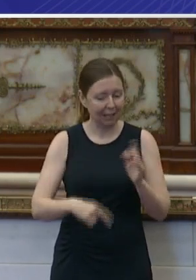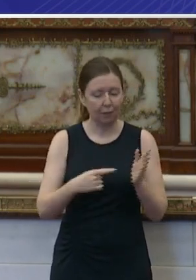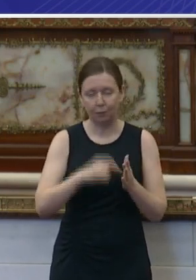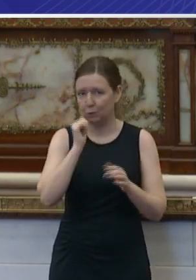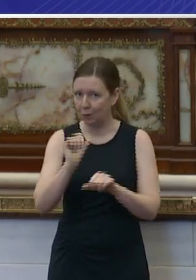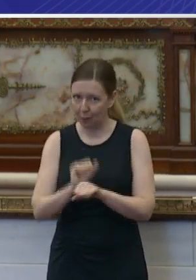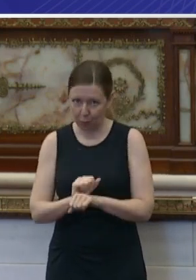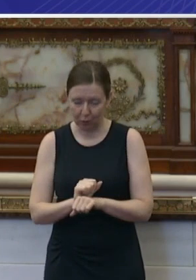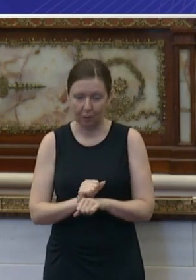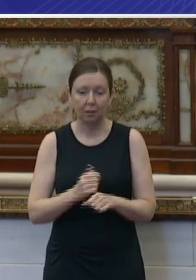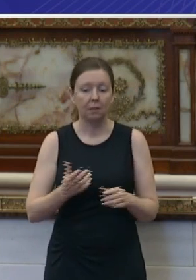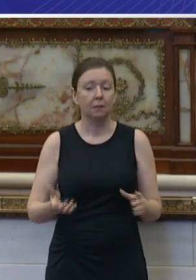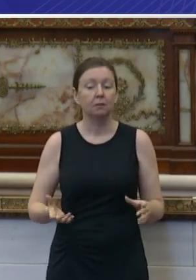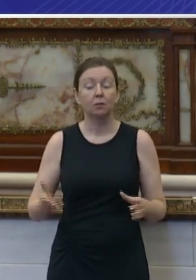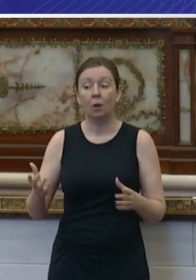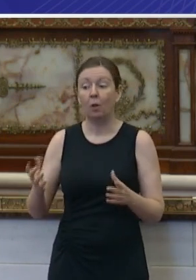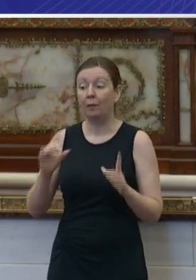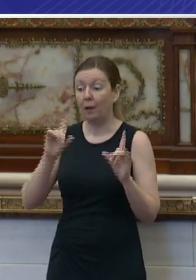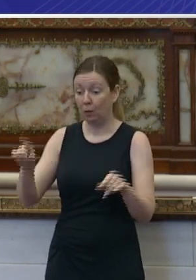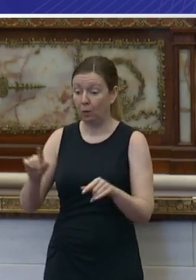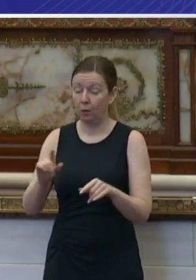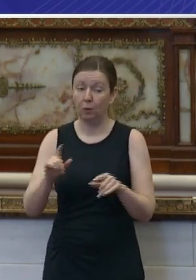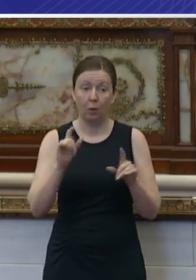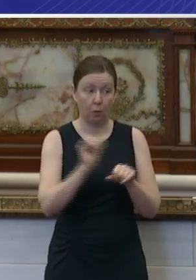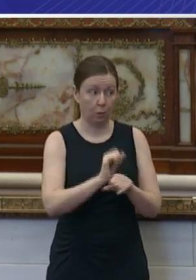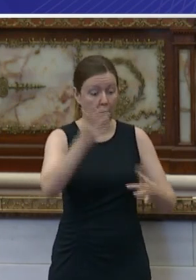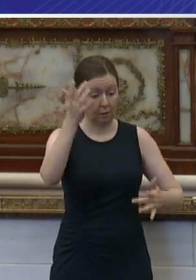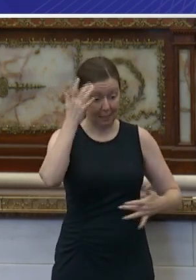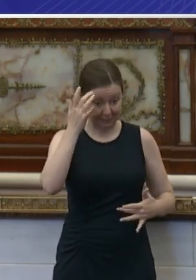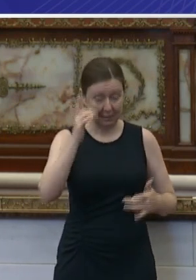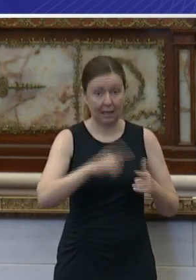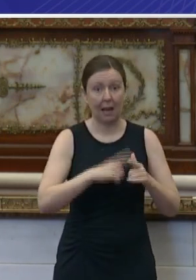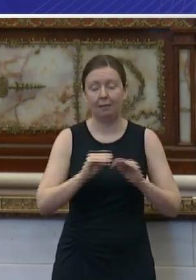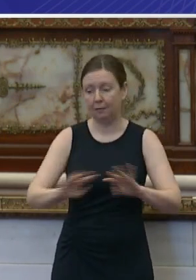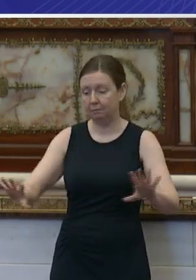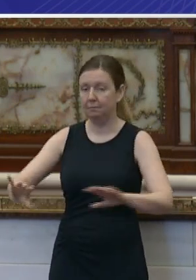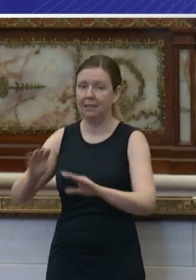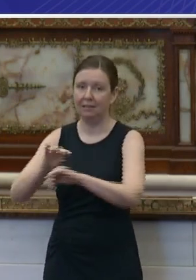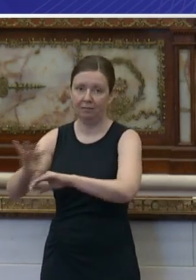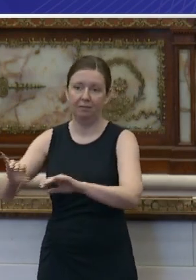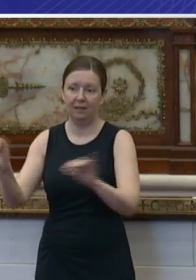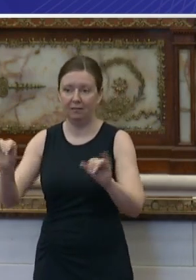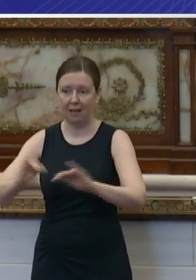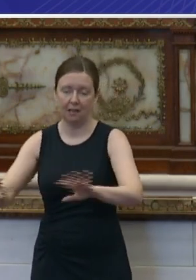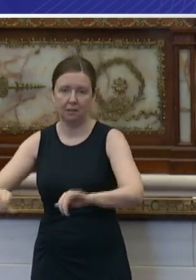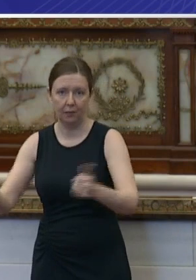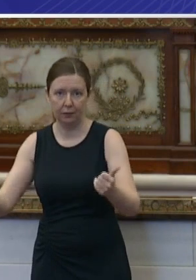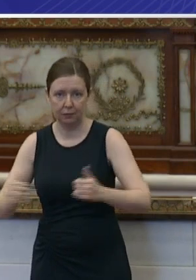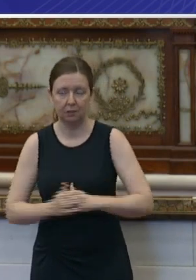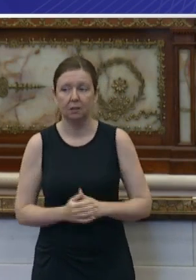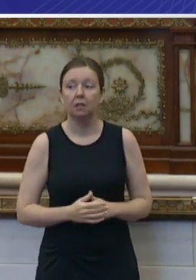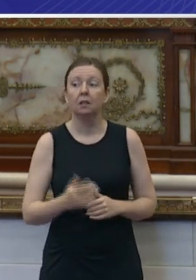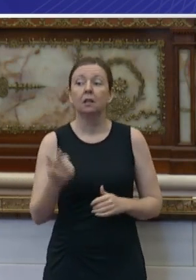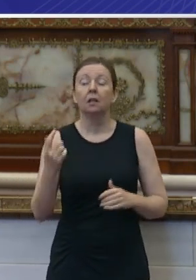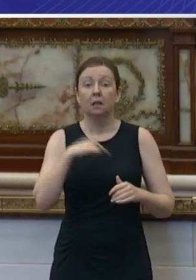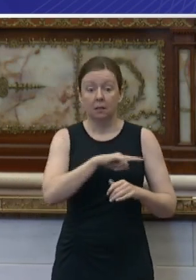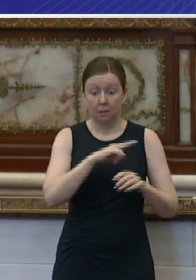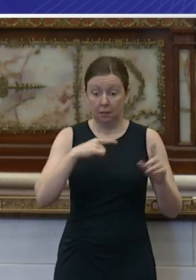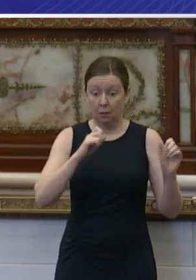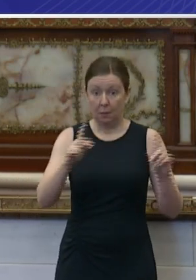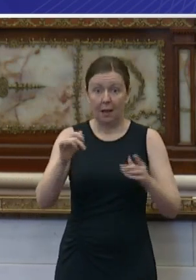they are ill. They take the virus back to work and they infect others. Increased health risks loom as workers return to workplaces